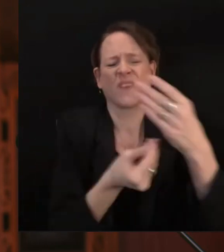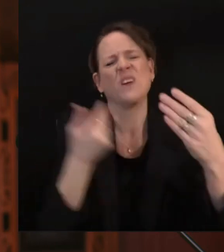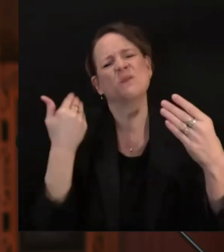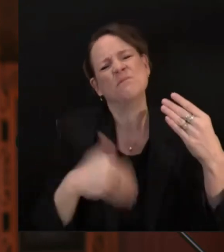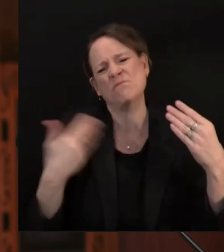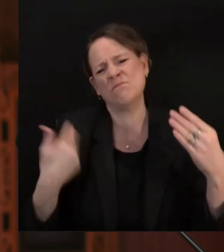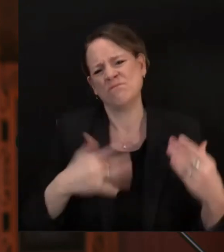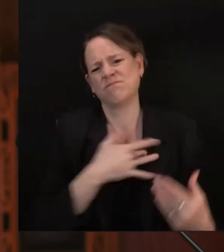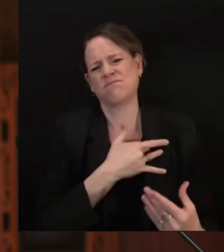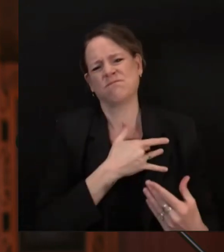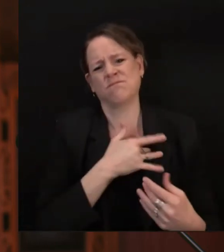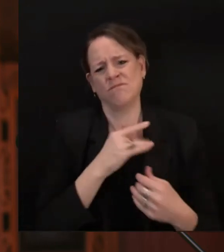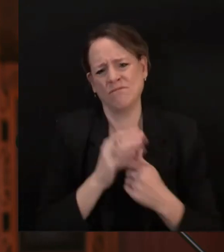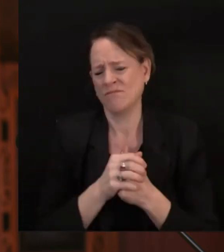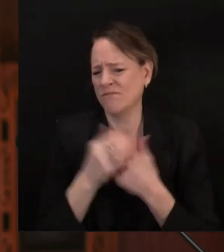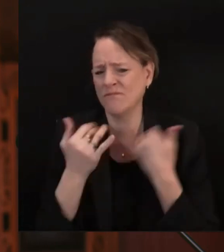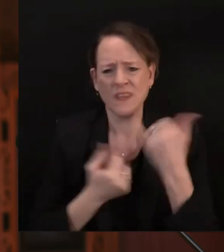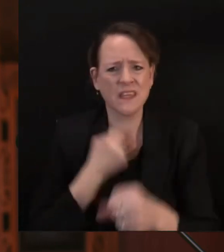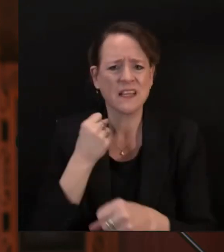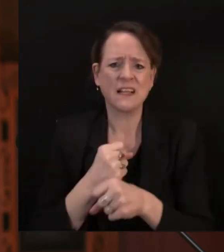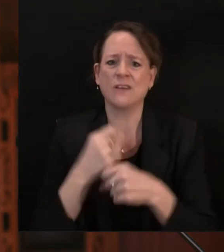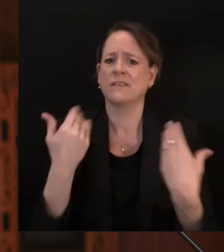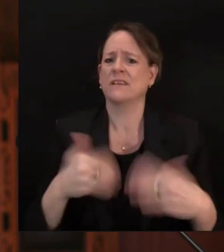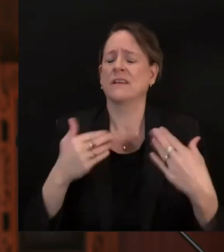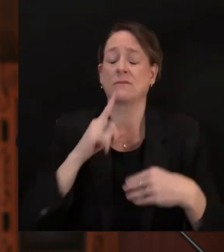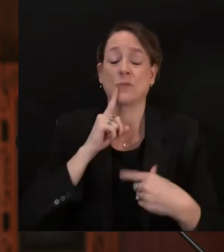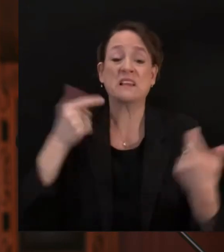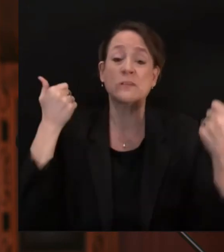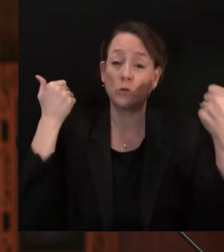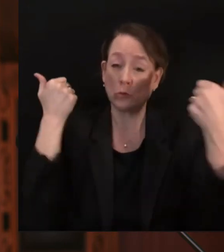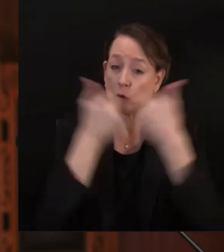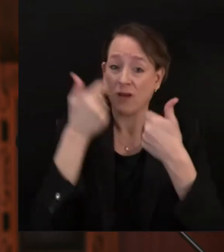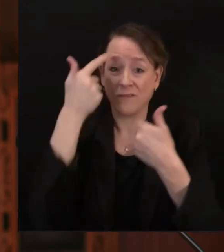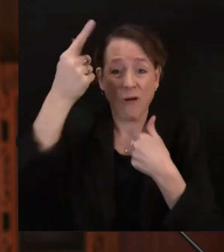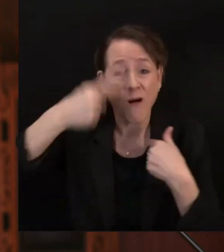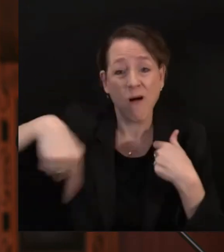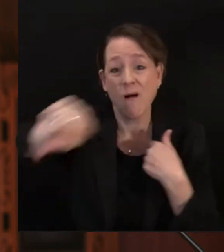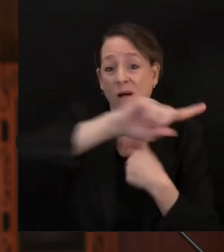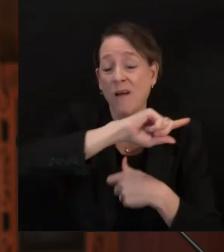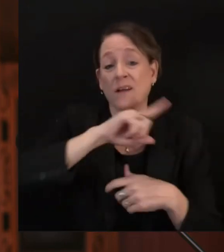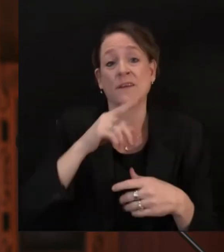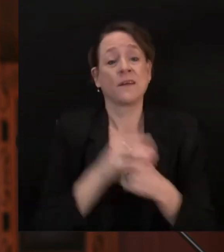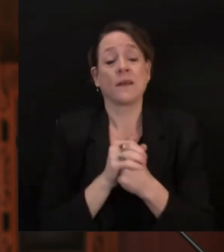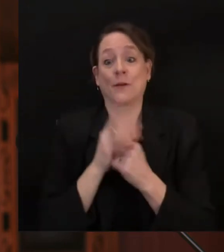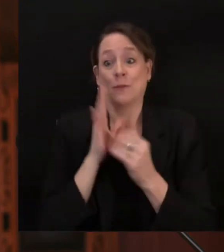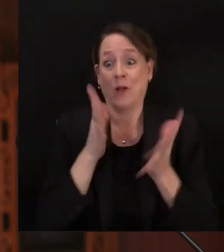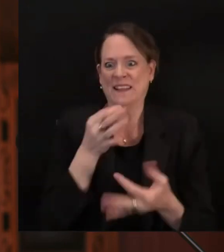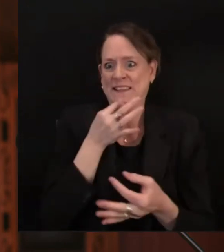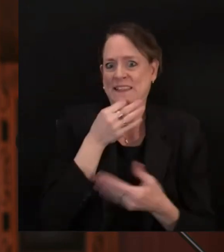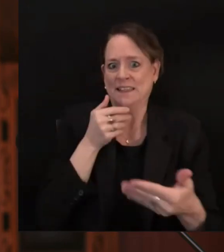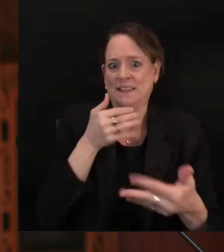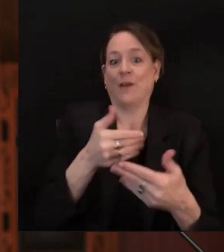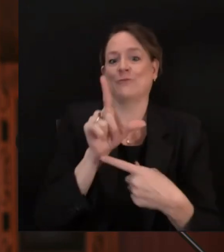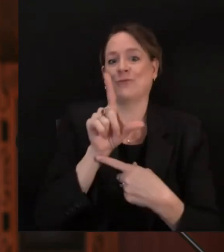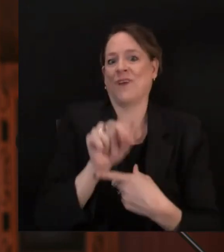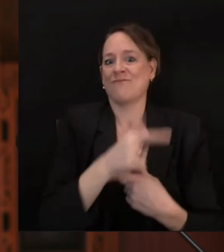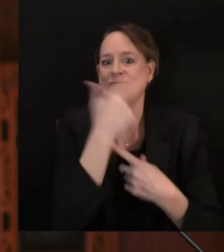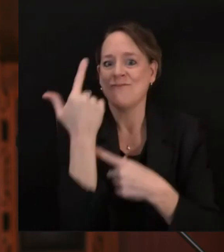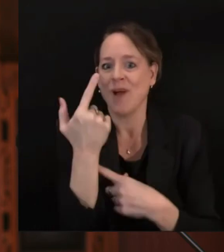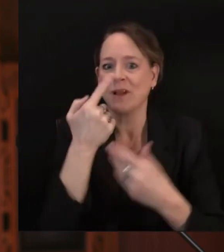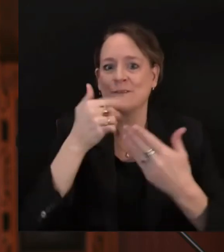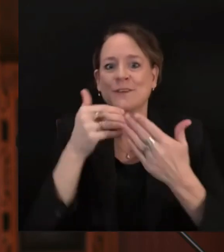start of 2021 and continue the rollout of the vaccine to our healthcare workers and soon to the residents and staff of our skilled